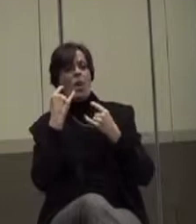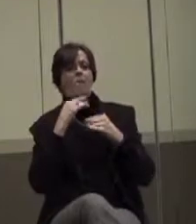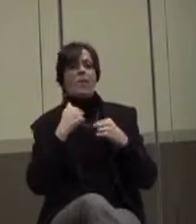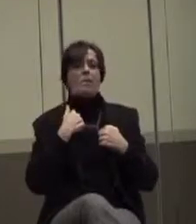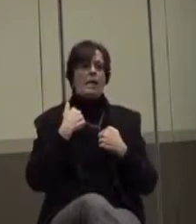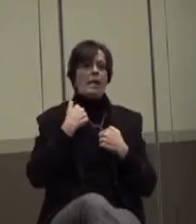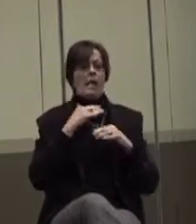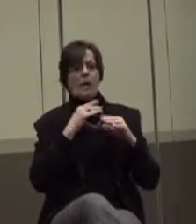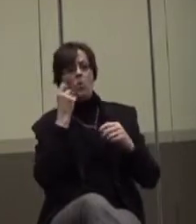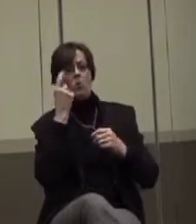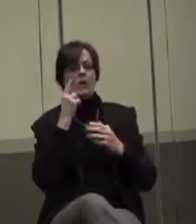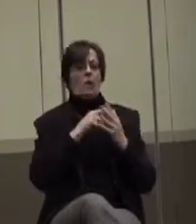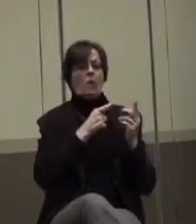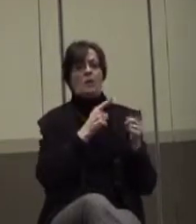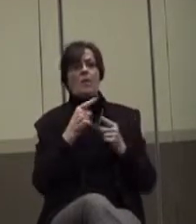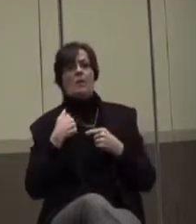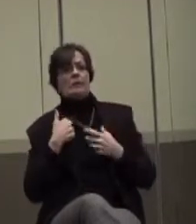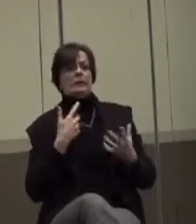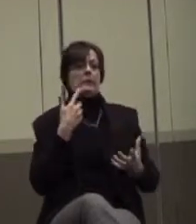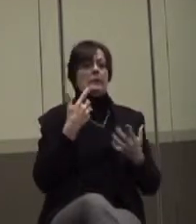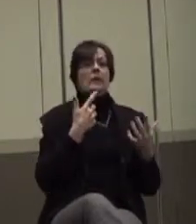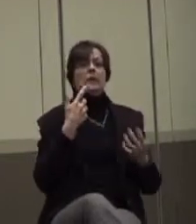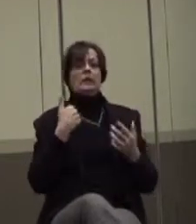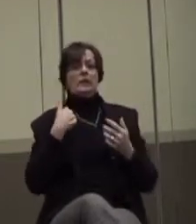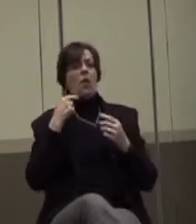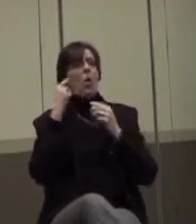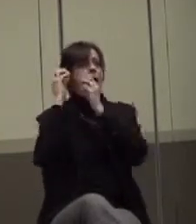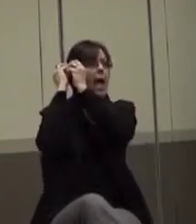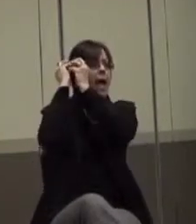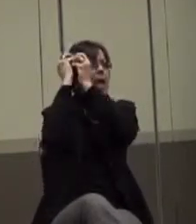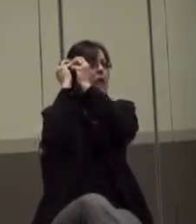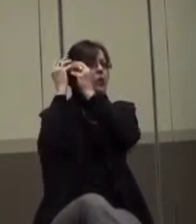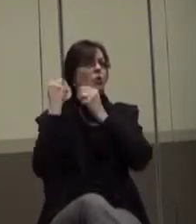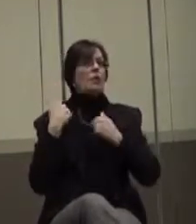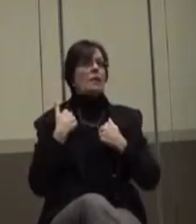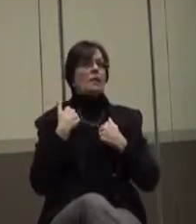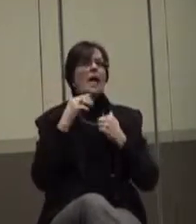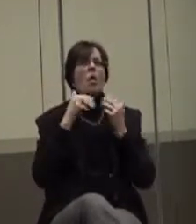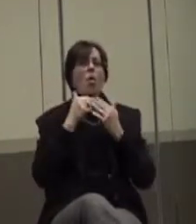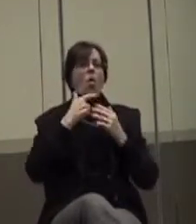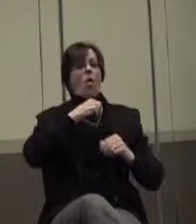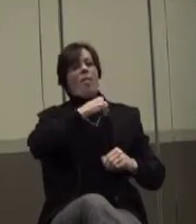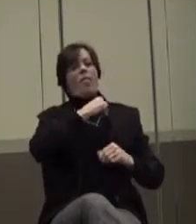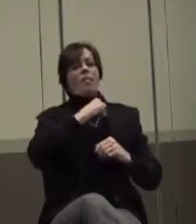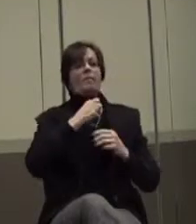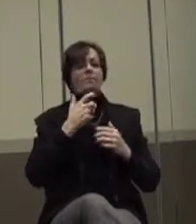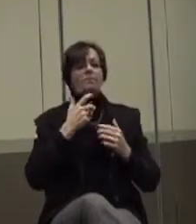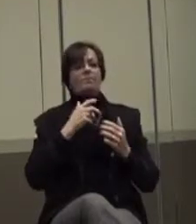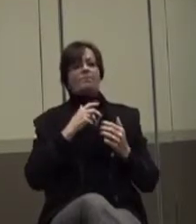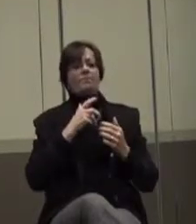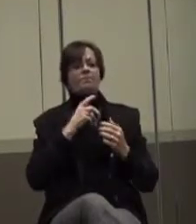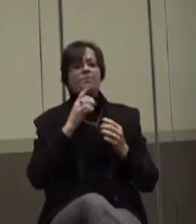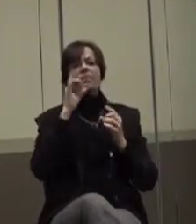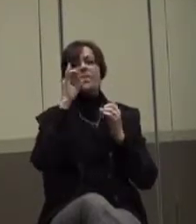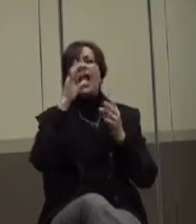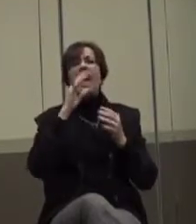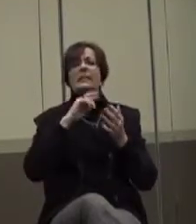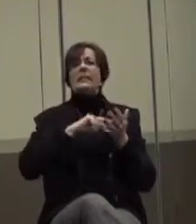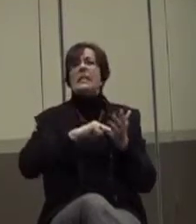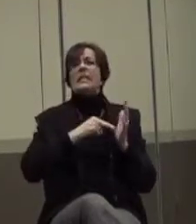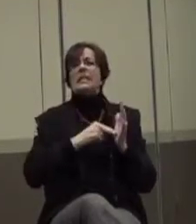what's going on. I wasn't part of what's happening, so I interpret it from my own head. So that whole hostile intent kind of issue kind of thing plays into